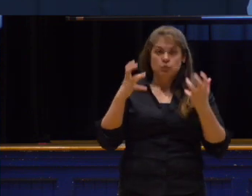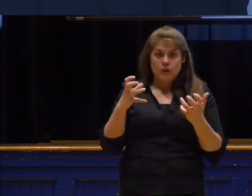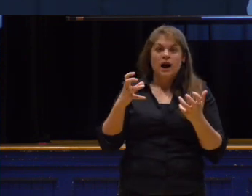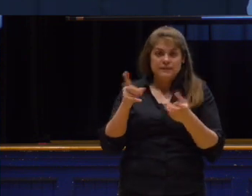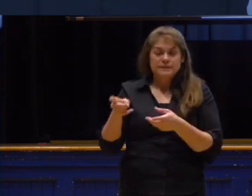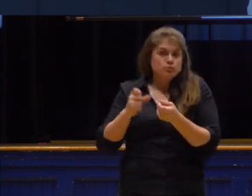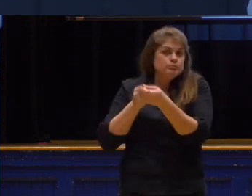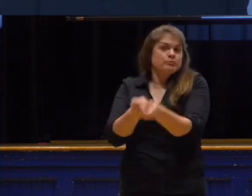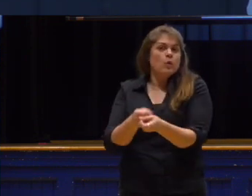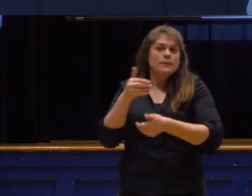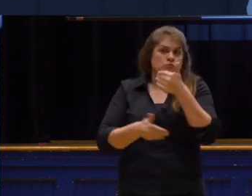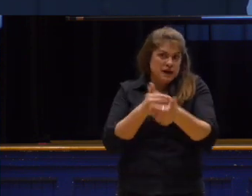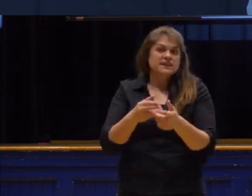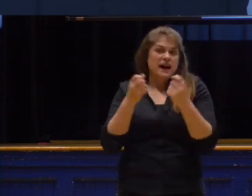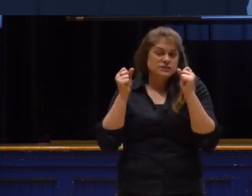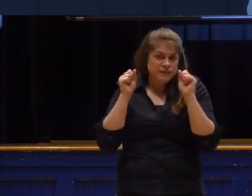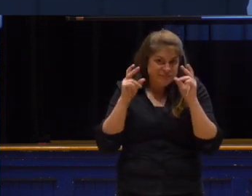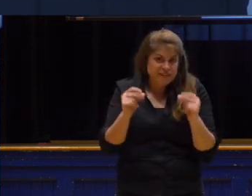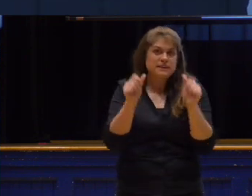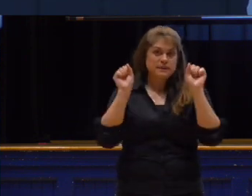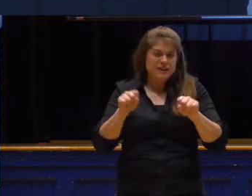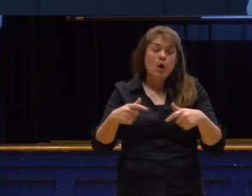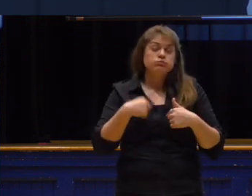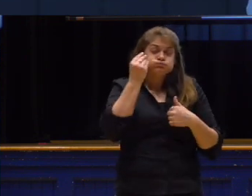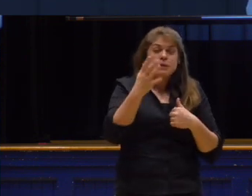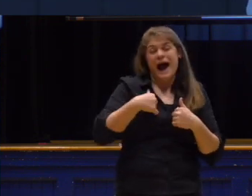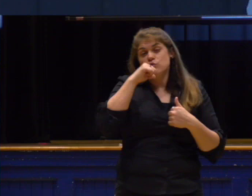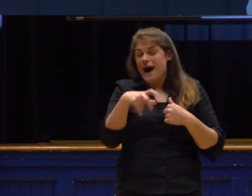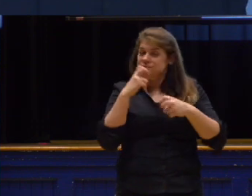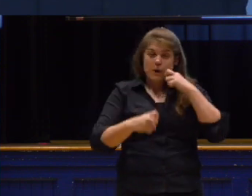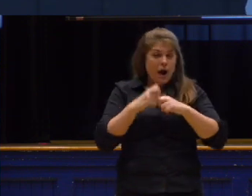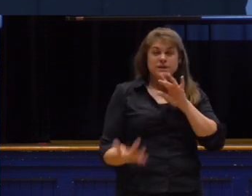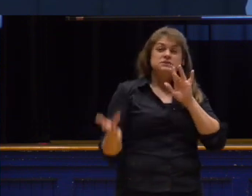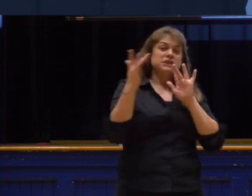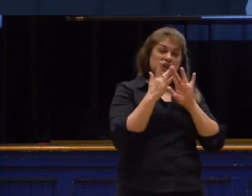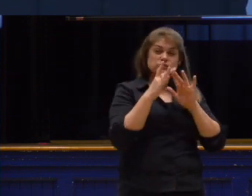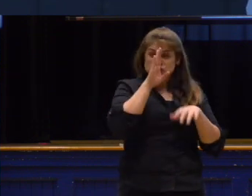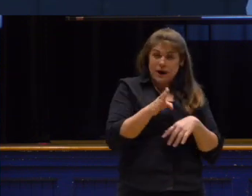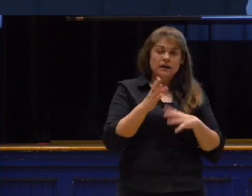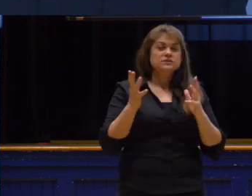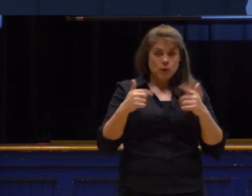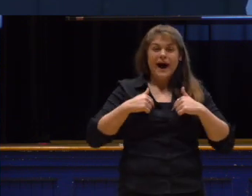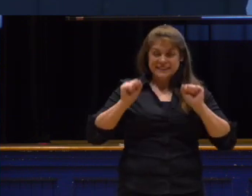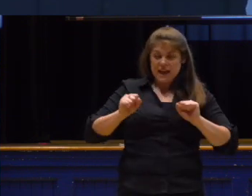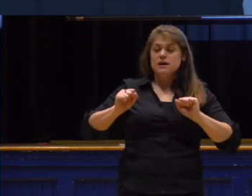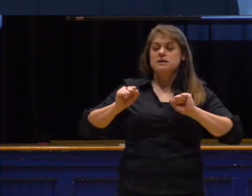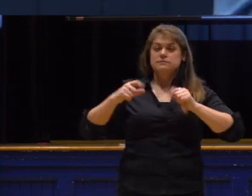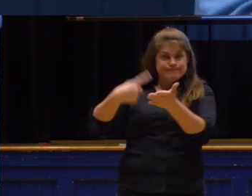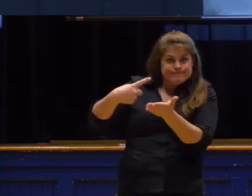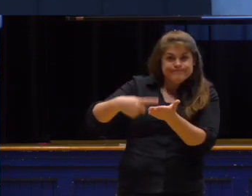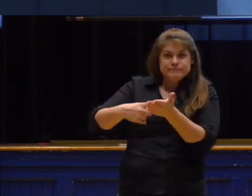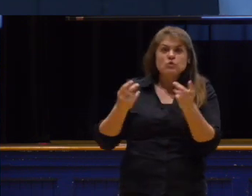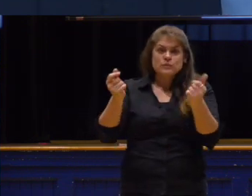we want to make sure they get into that process as quickly as possible. So I do not have an issue with people contacting us, so I can at least do a